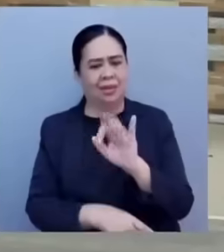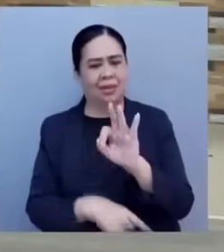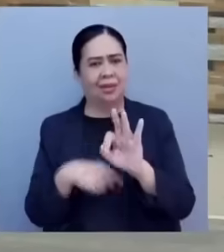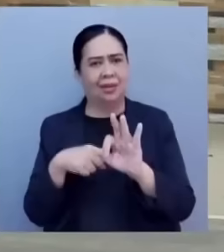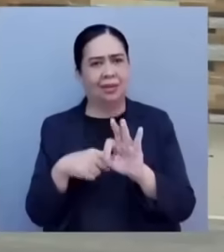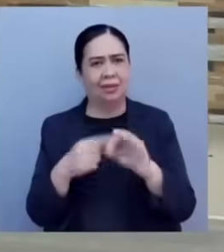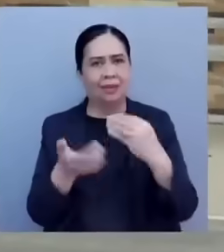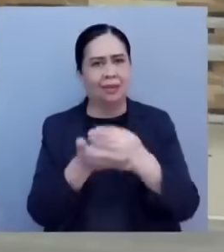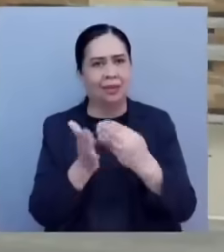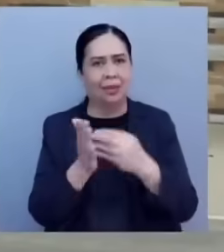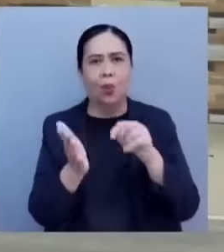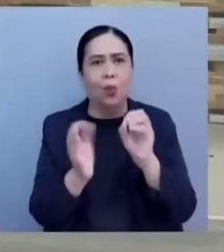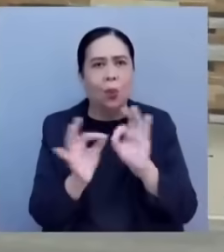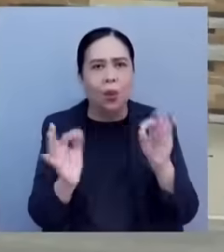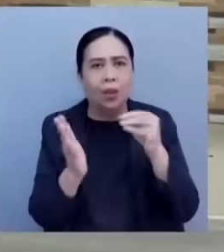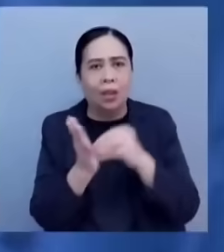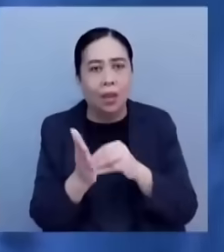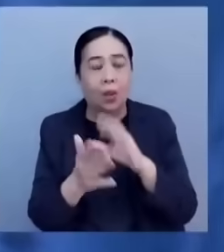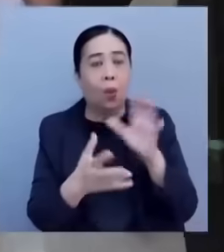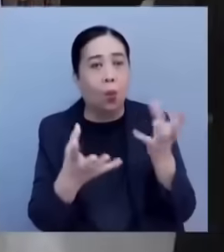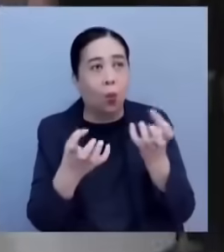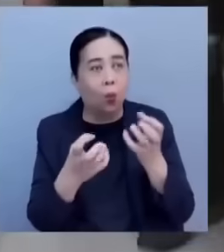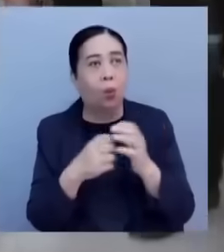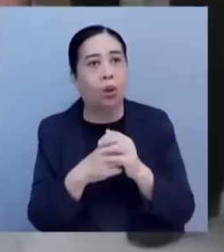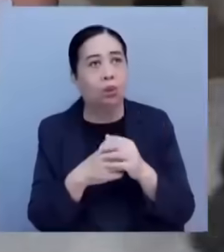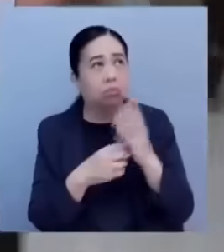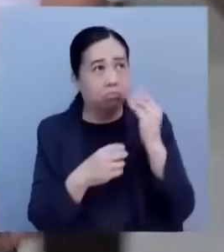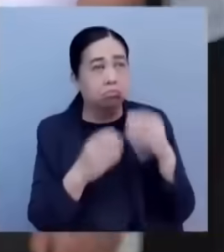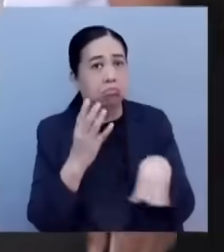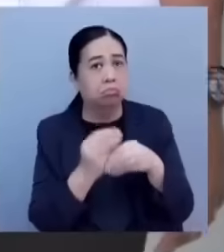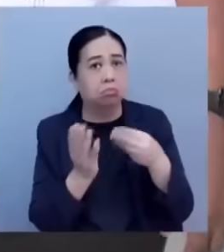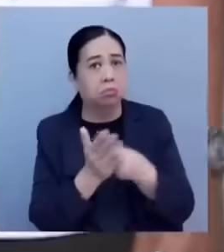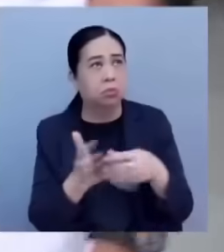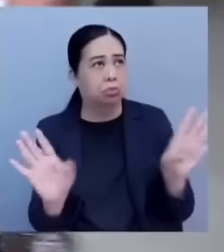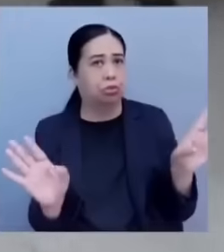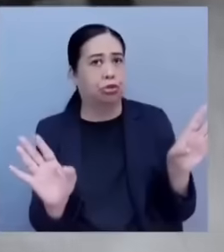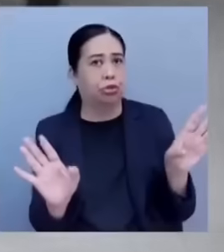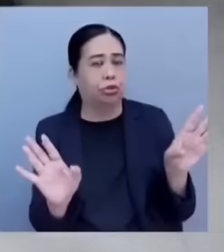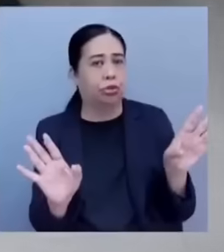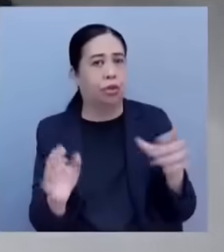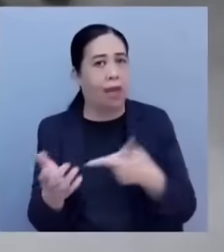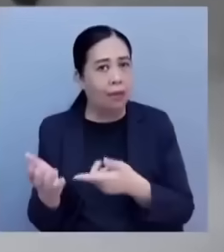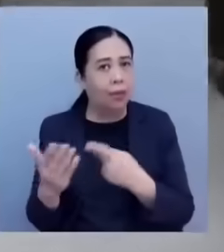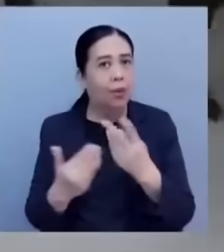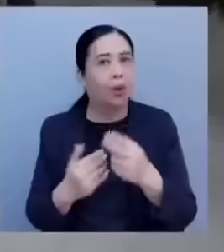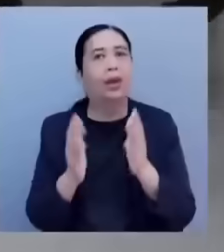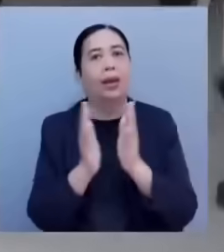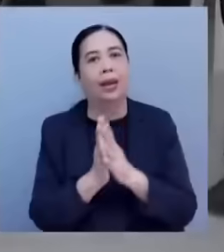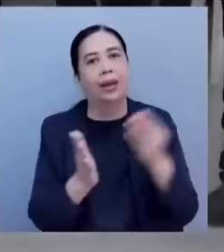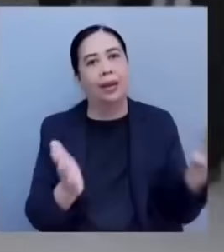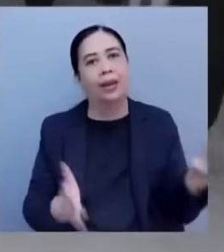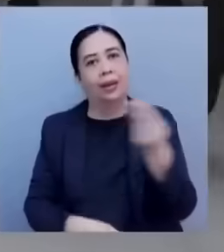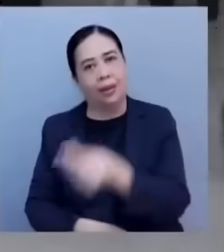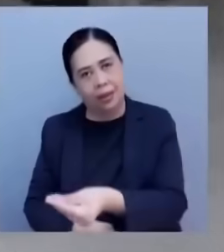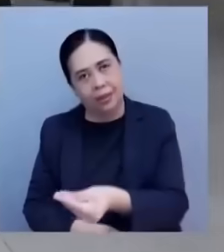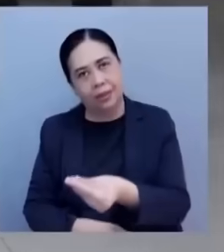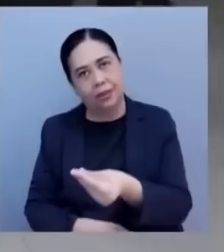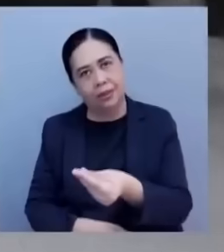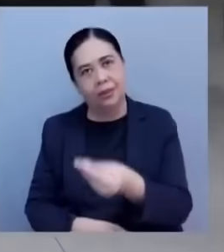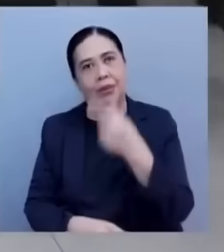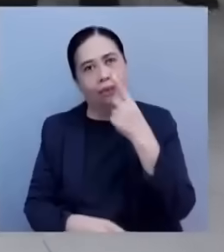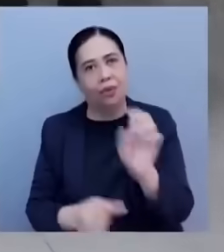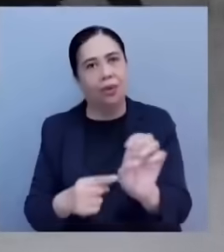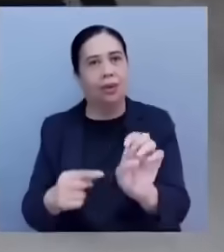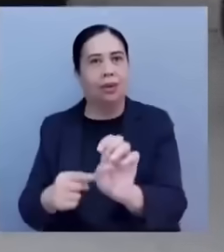items. So if all you wanted was, additional funds for these existing programs, then the money should have gone to these